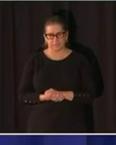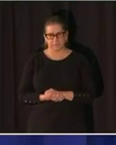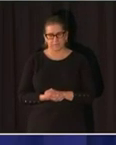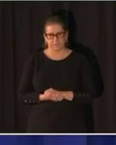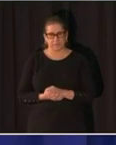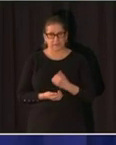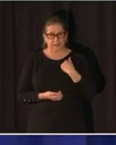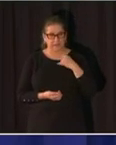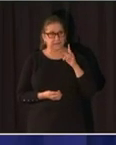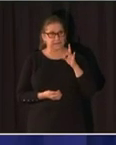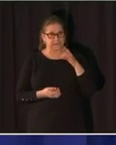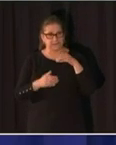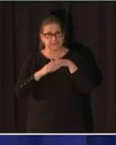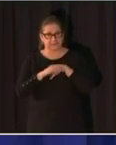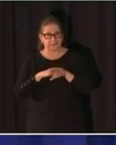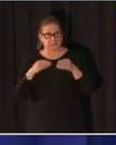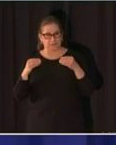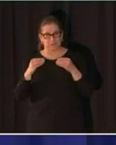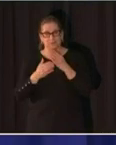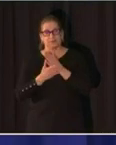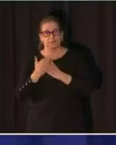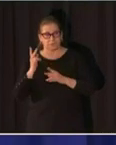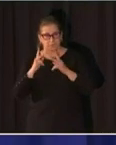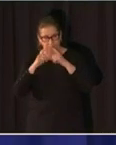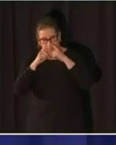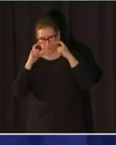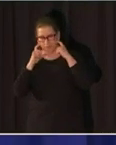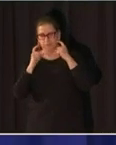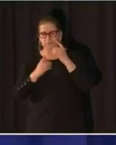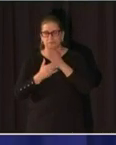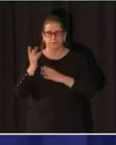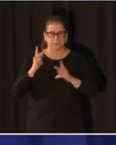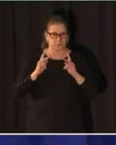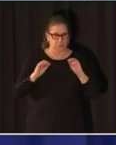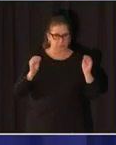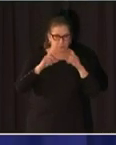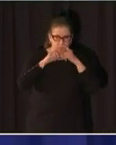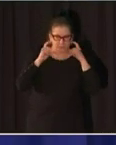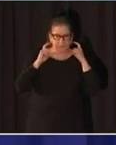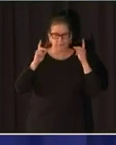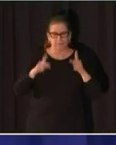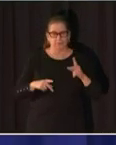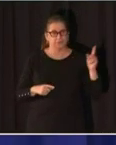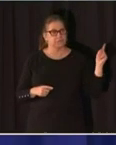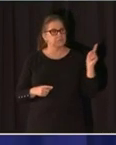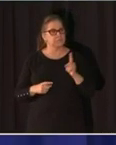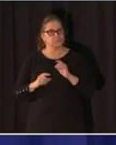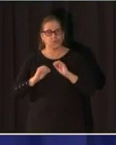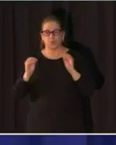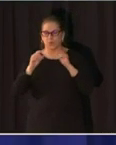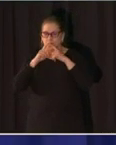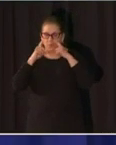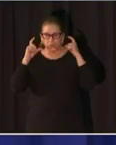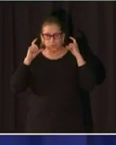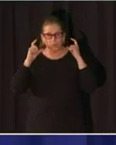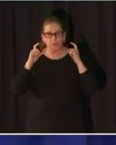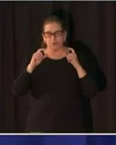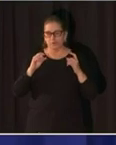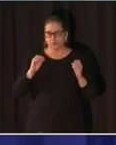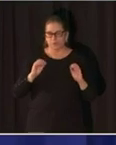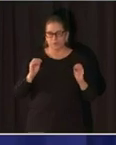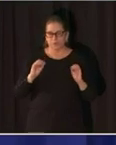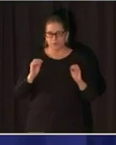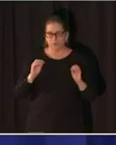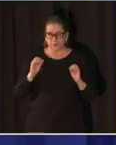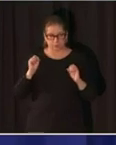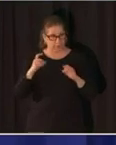on, some didn't. Can a store bar a person if they have no mask or no face covering? Let me get out some advice on